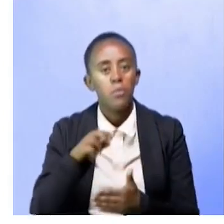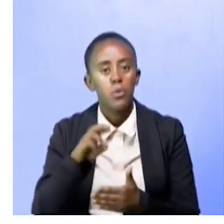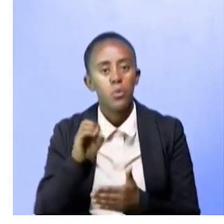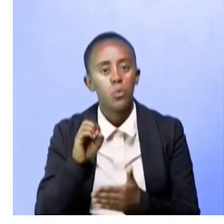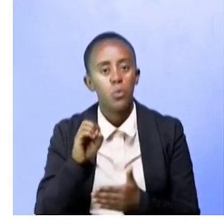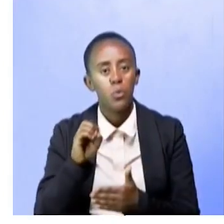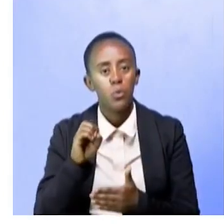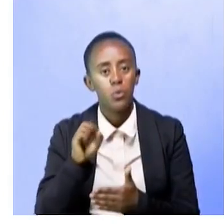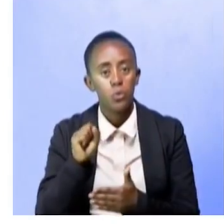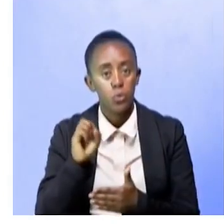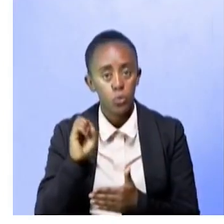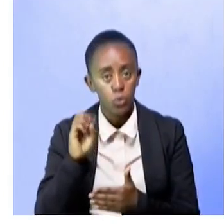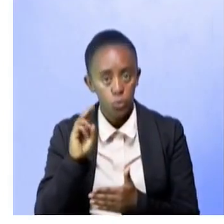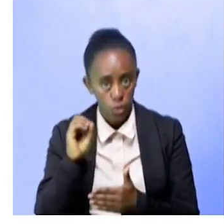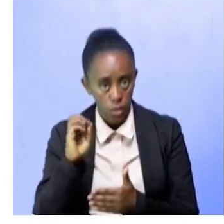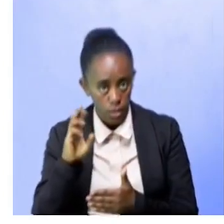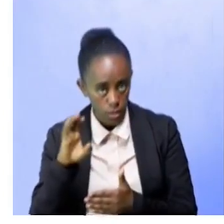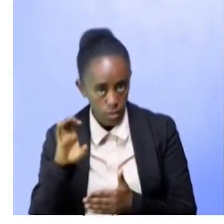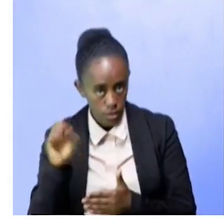so as